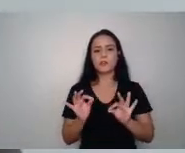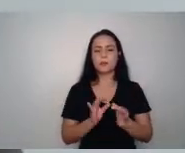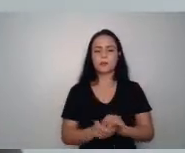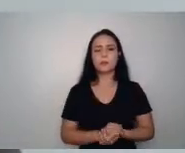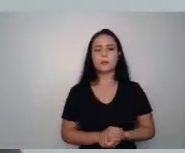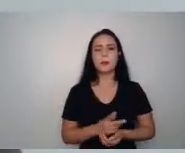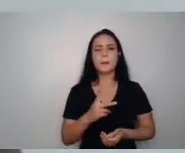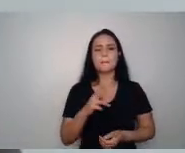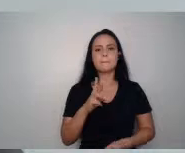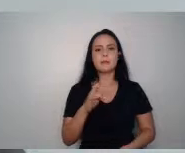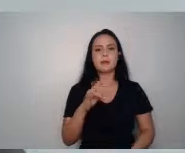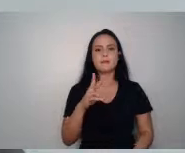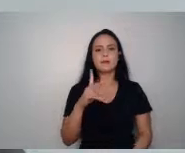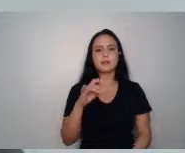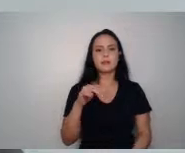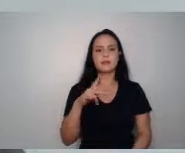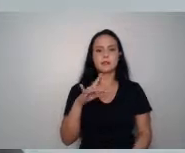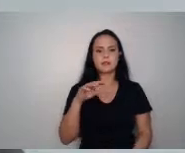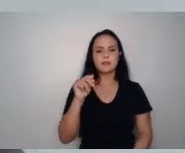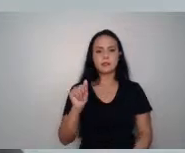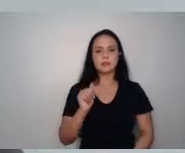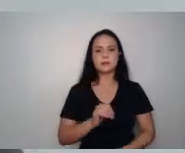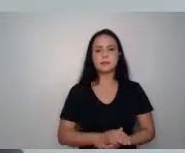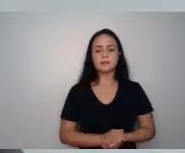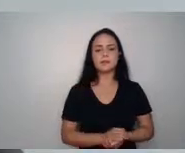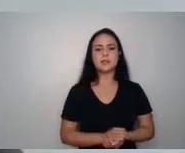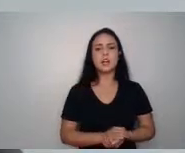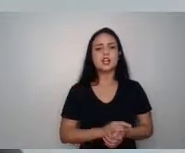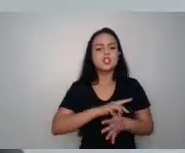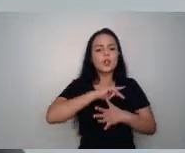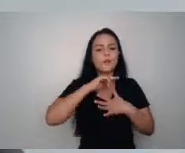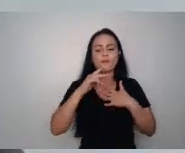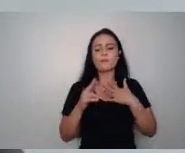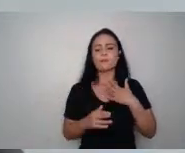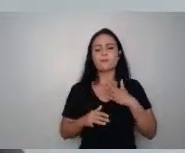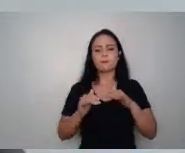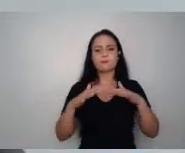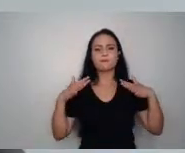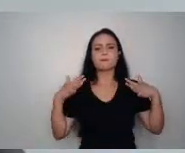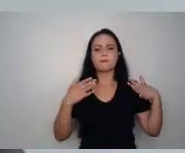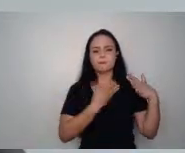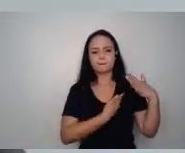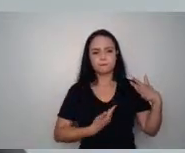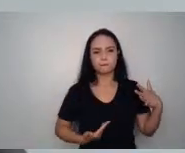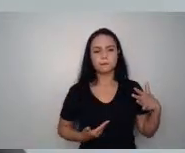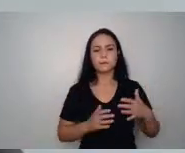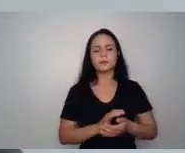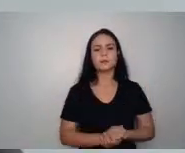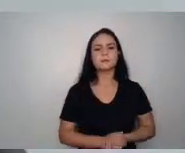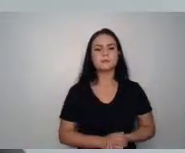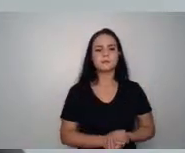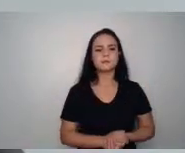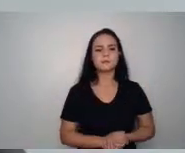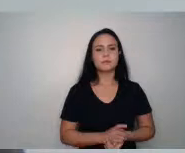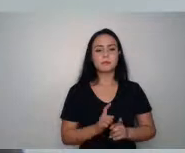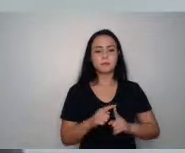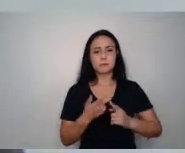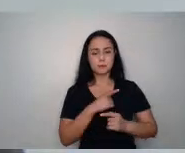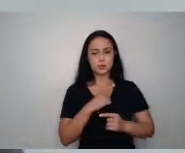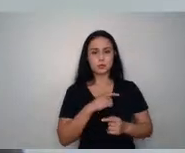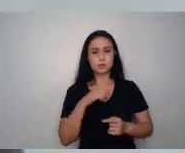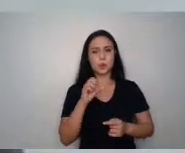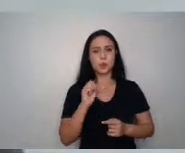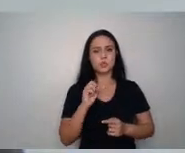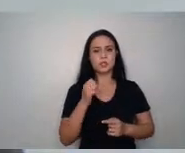During the Social Security reform, actually, in many different public hearings, there was no participation